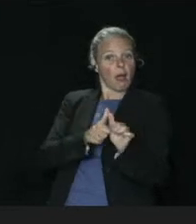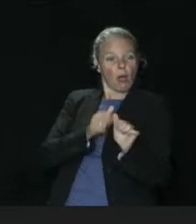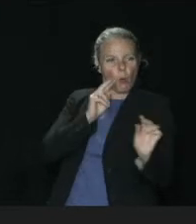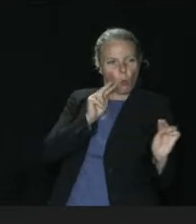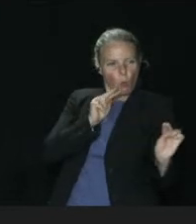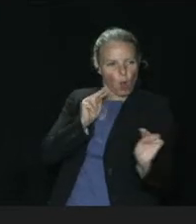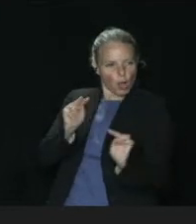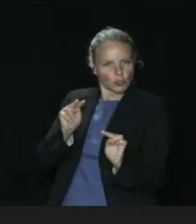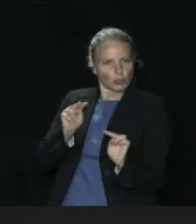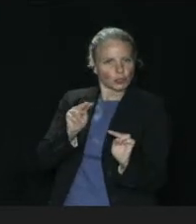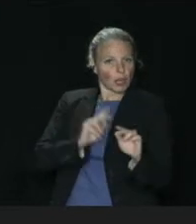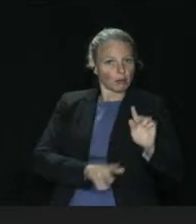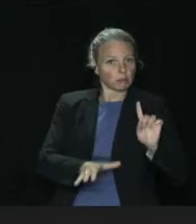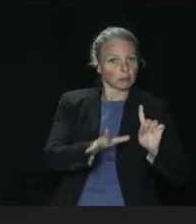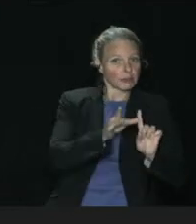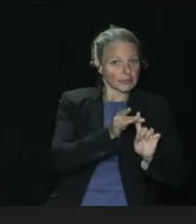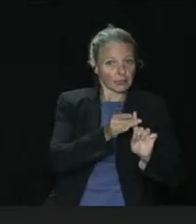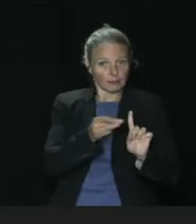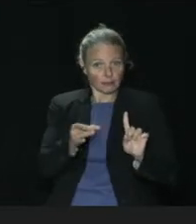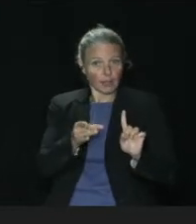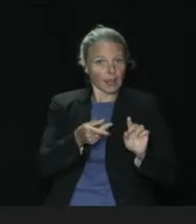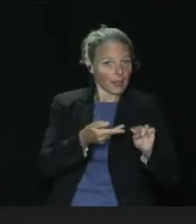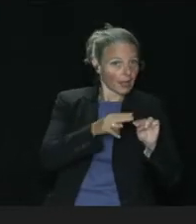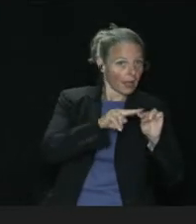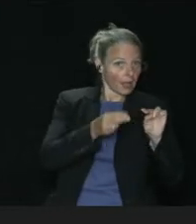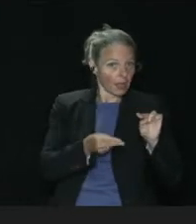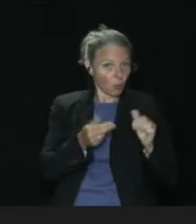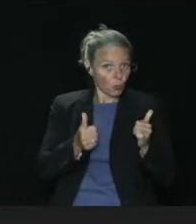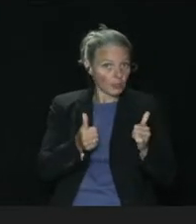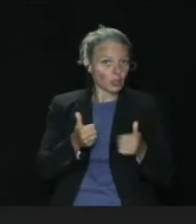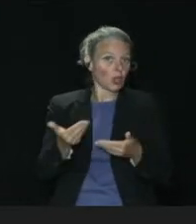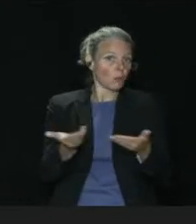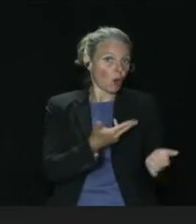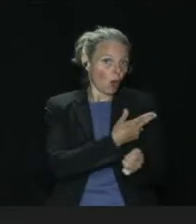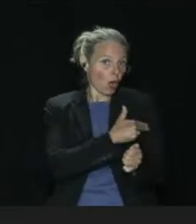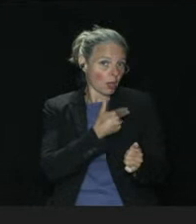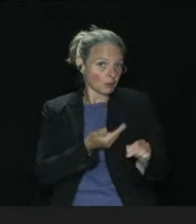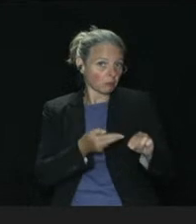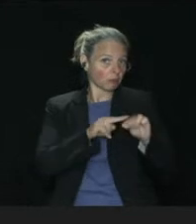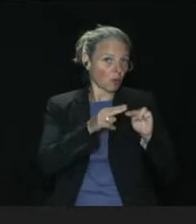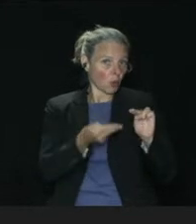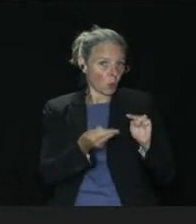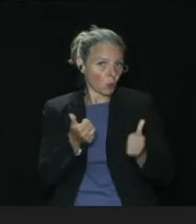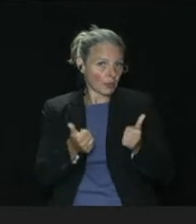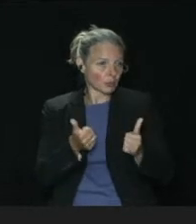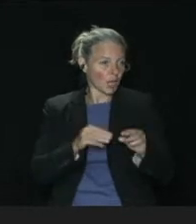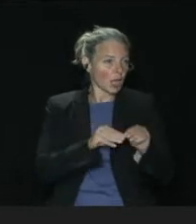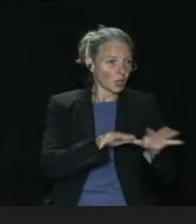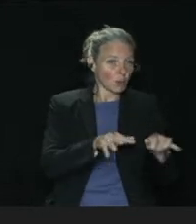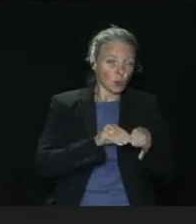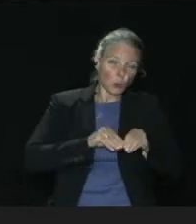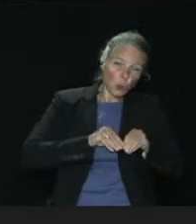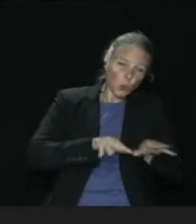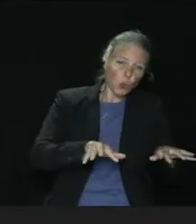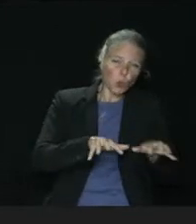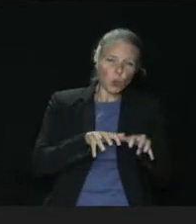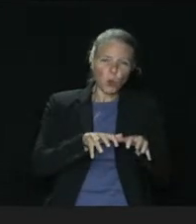the indicators, and the evidence of transmission in communities. We have to make sure that the